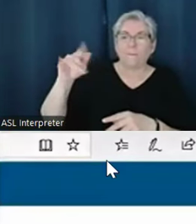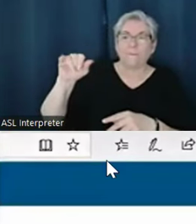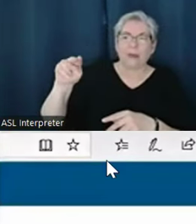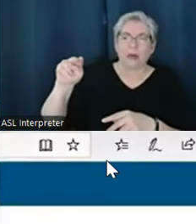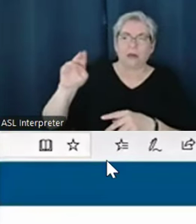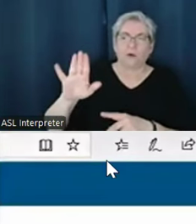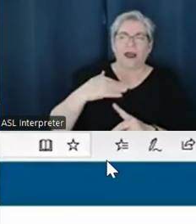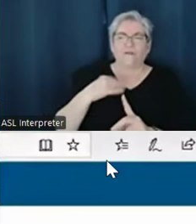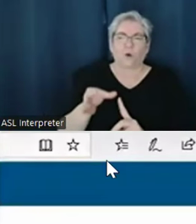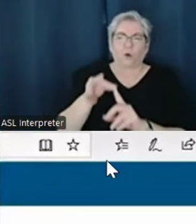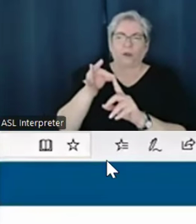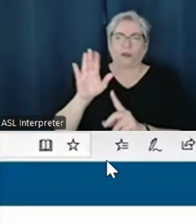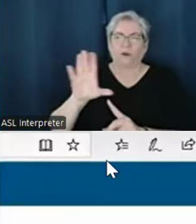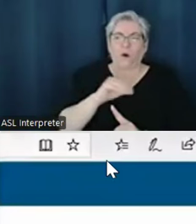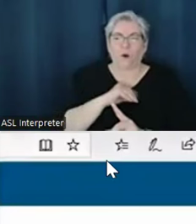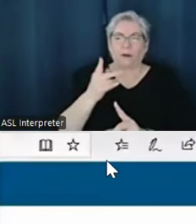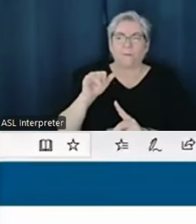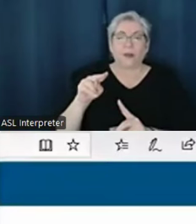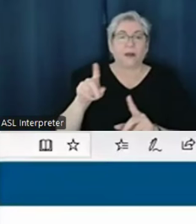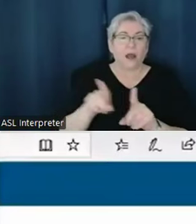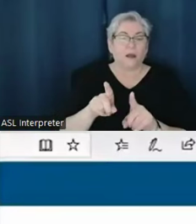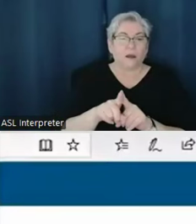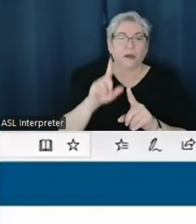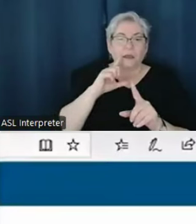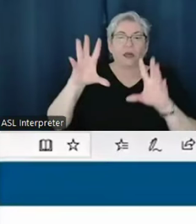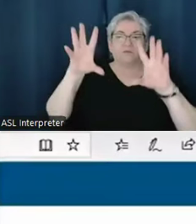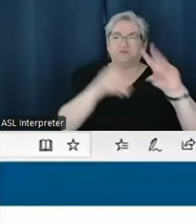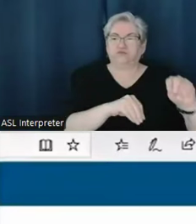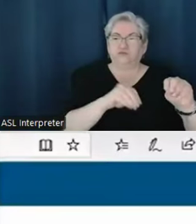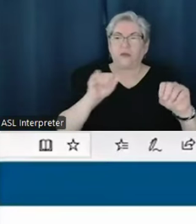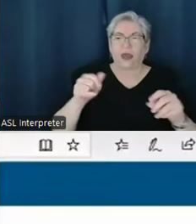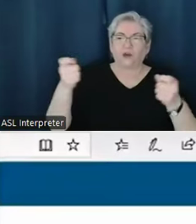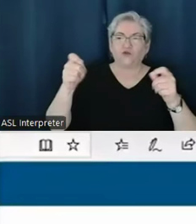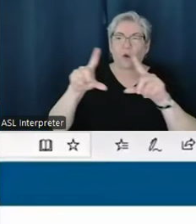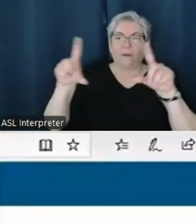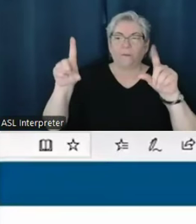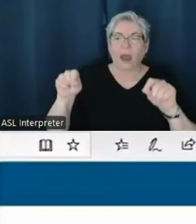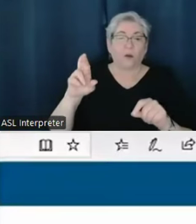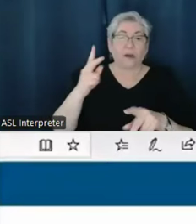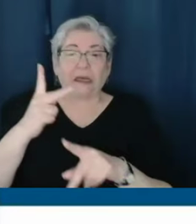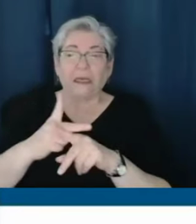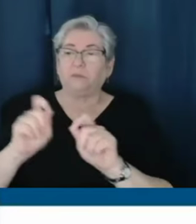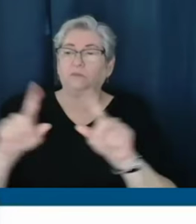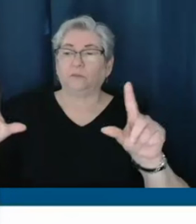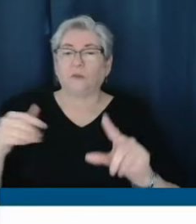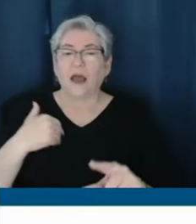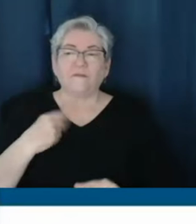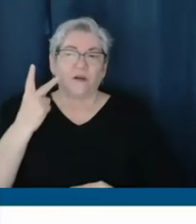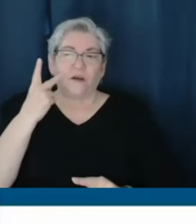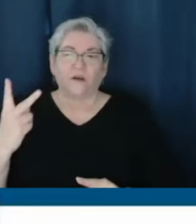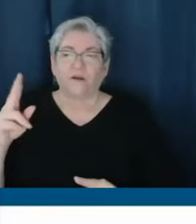Also, you can automatically collapse the control panel or keep it open using the view menu